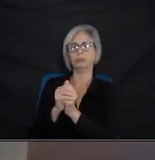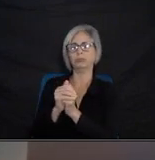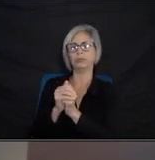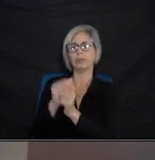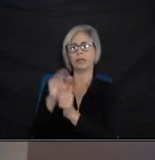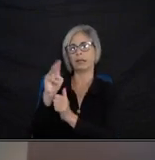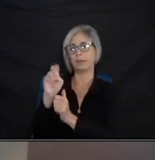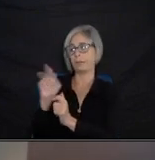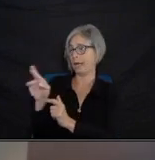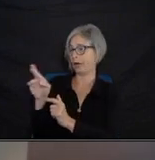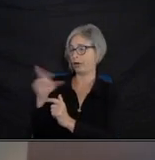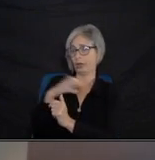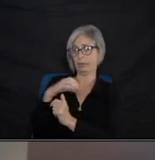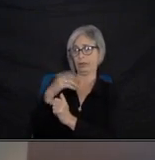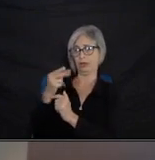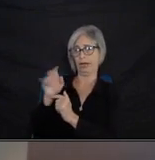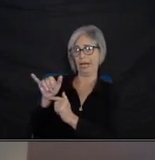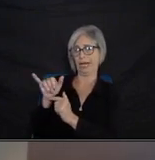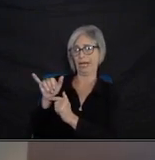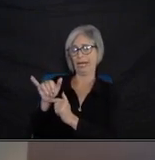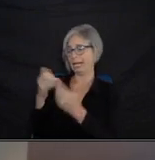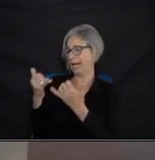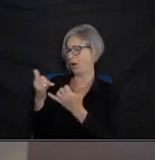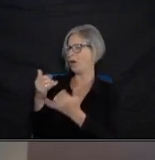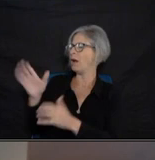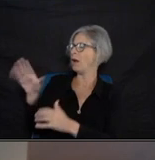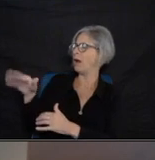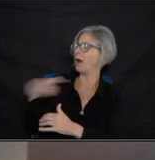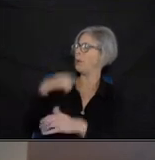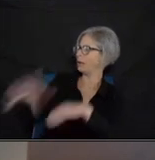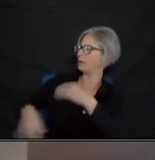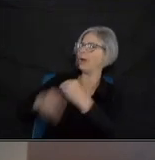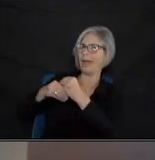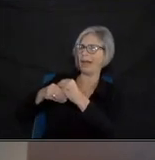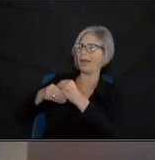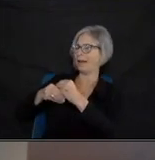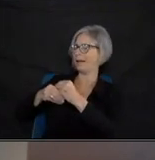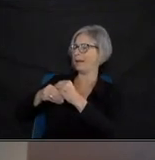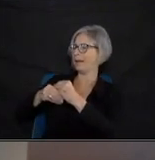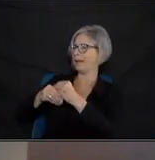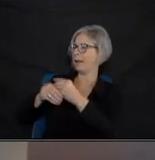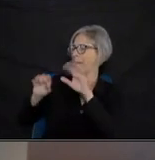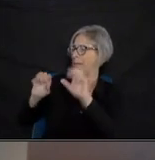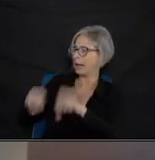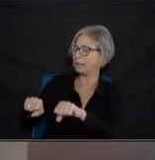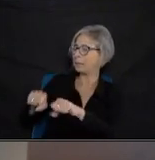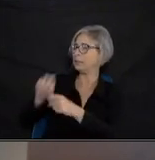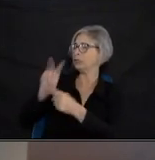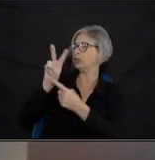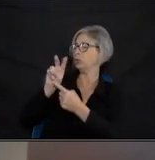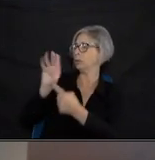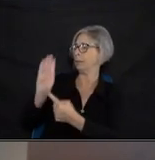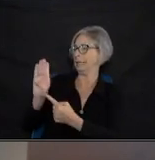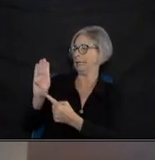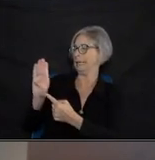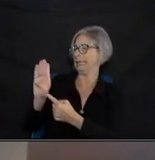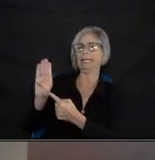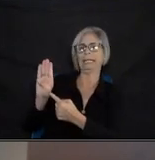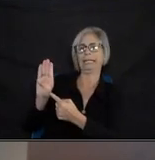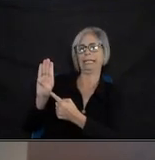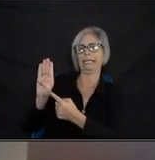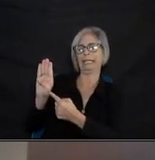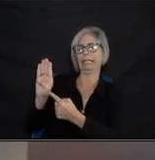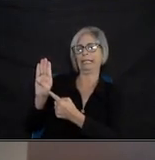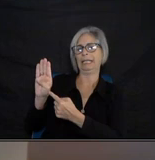Mayor? Yes. I would like to add possibly 2B on the